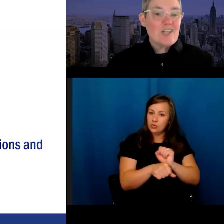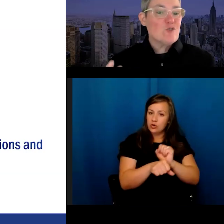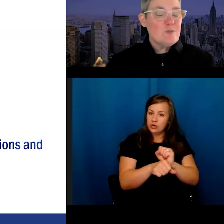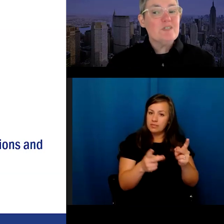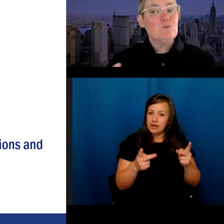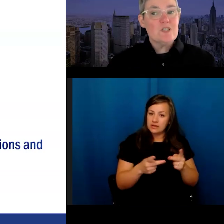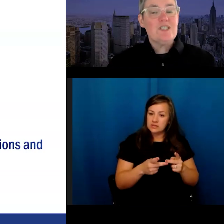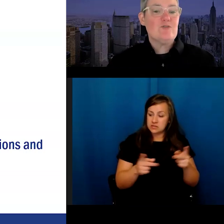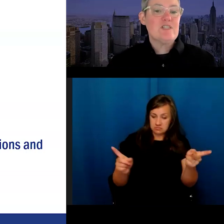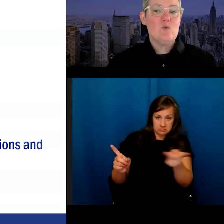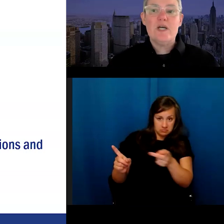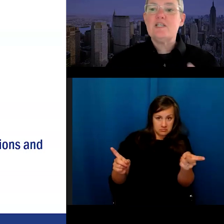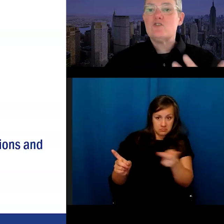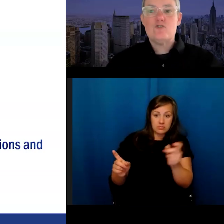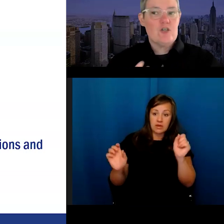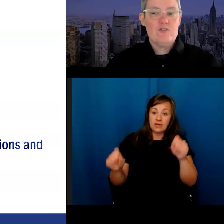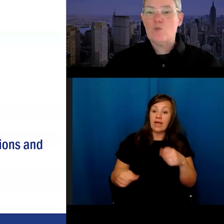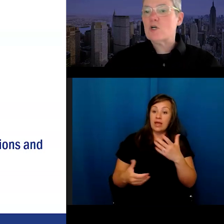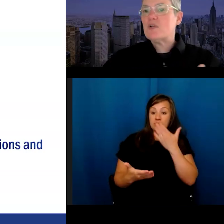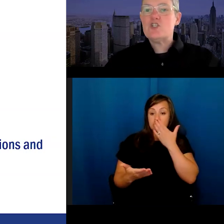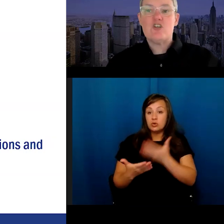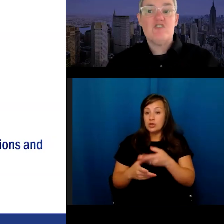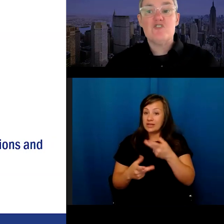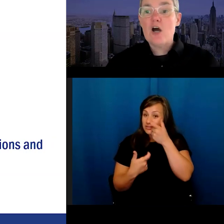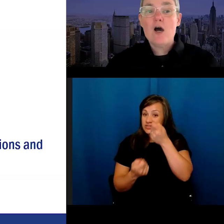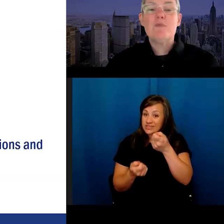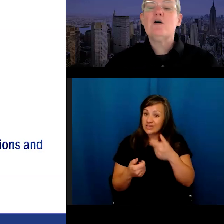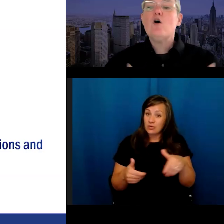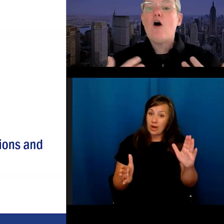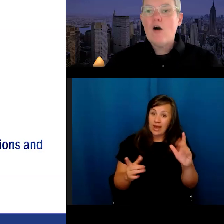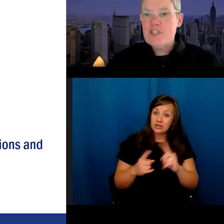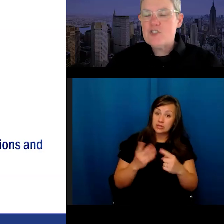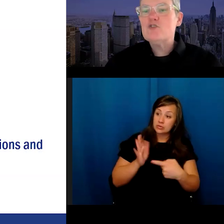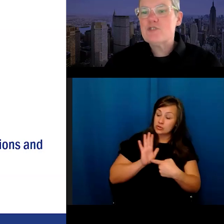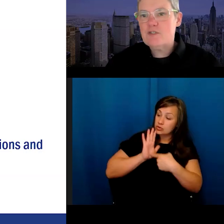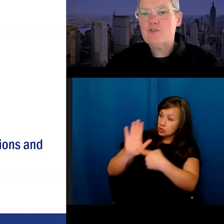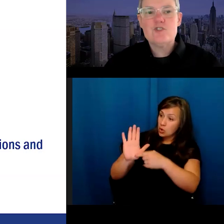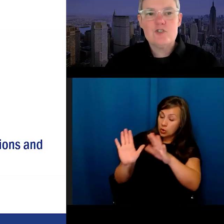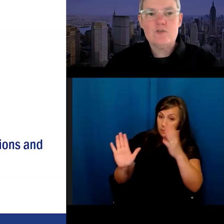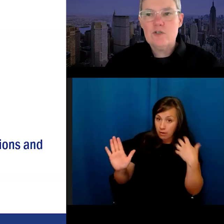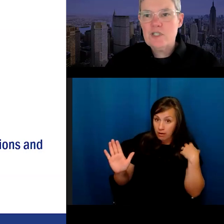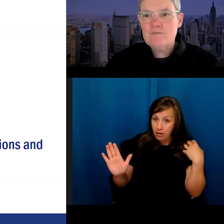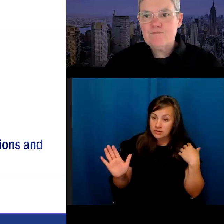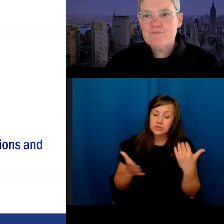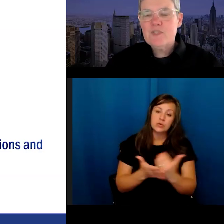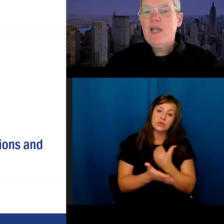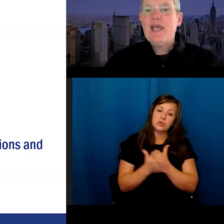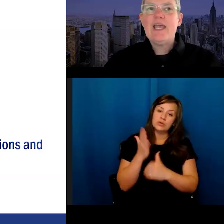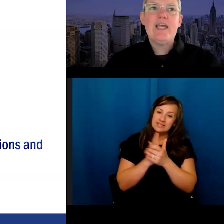this can actually be a really interesting way to show your workplace, show your job, these new skills that you're